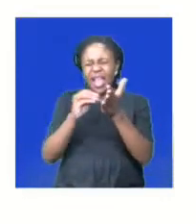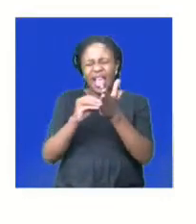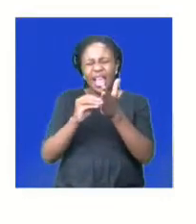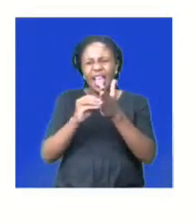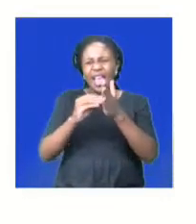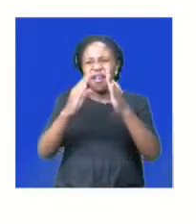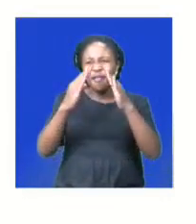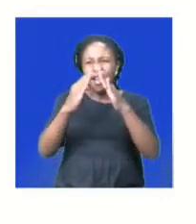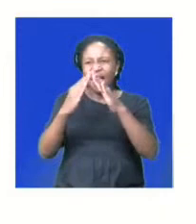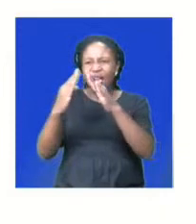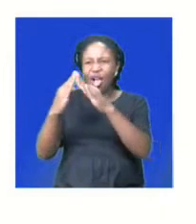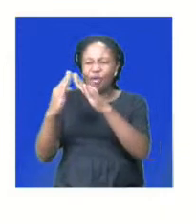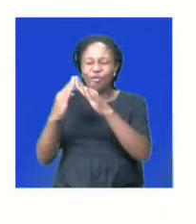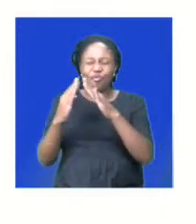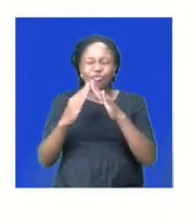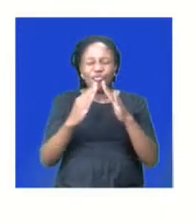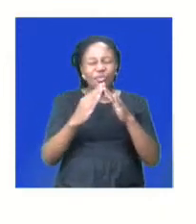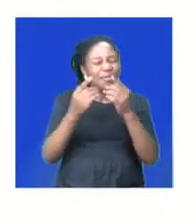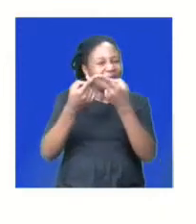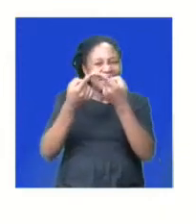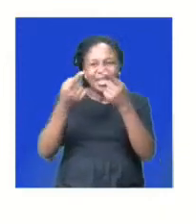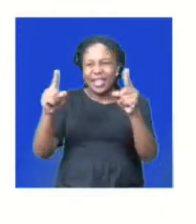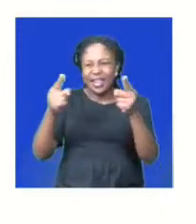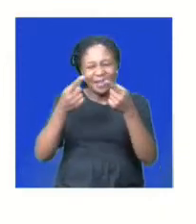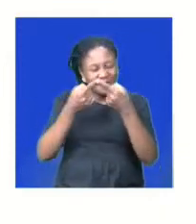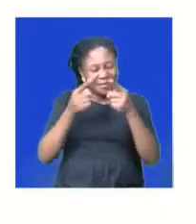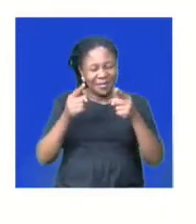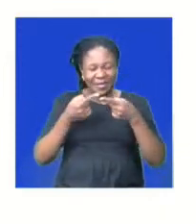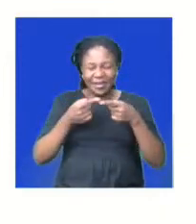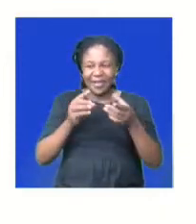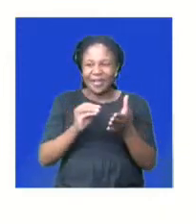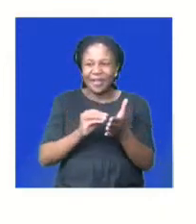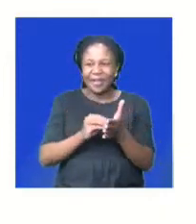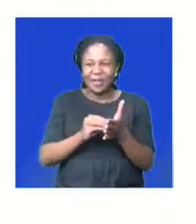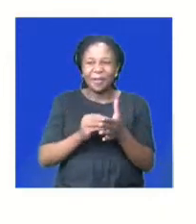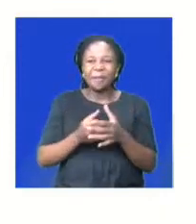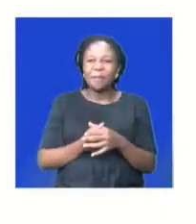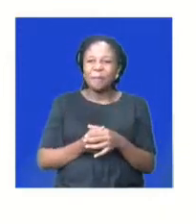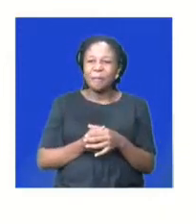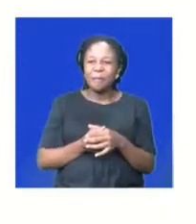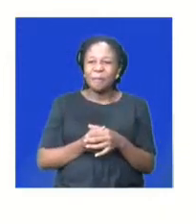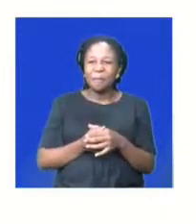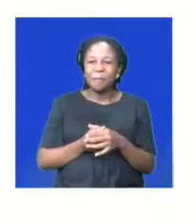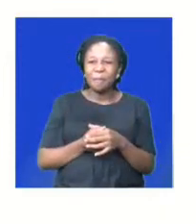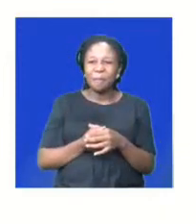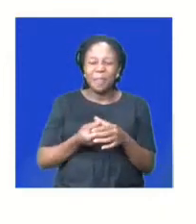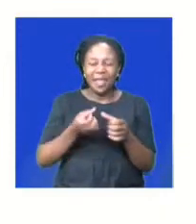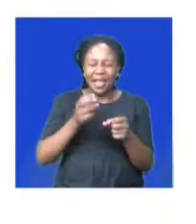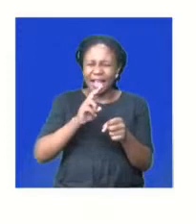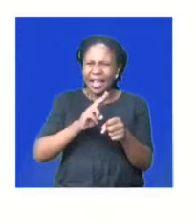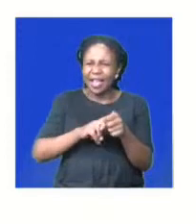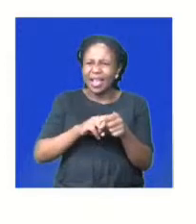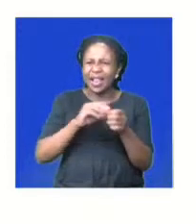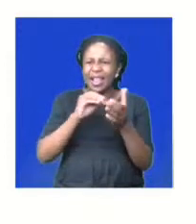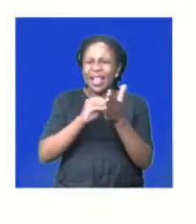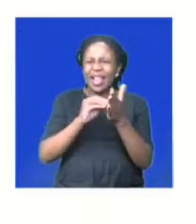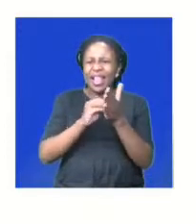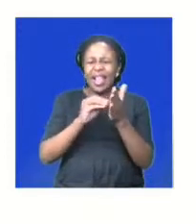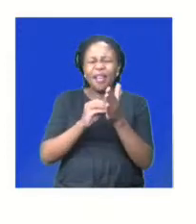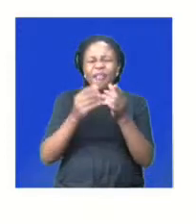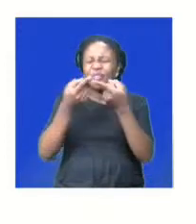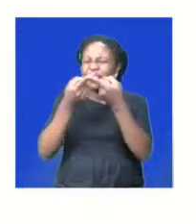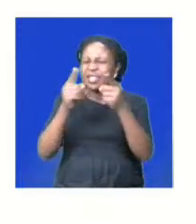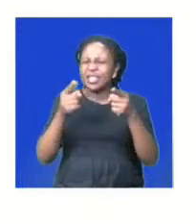different houses. Here is this one. Here is a house too. This is also a house. This is also